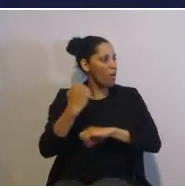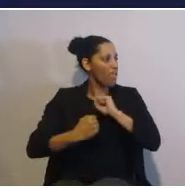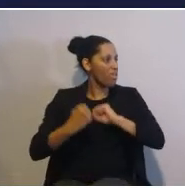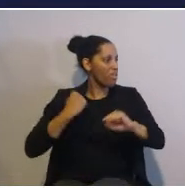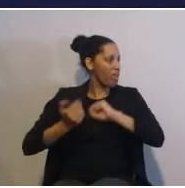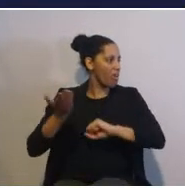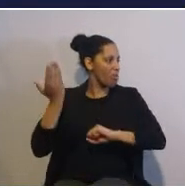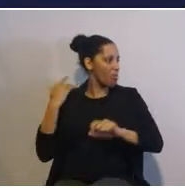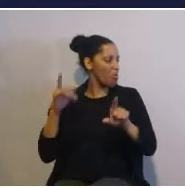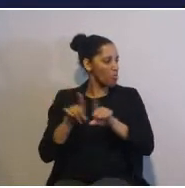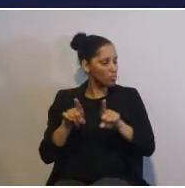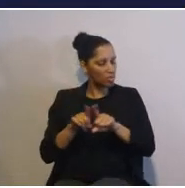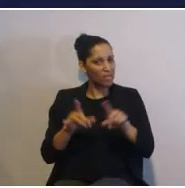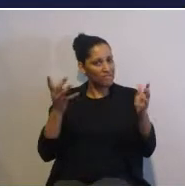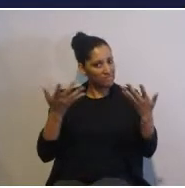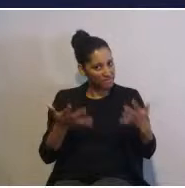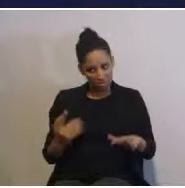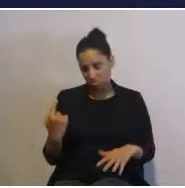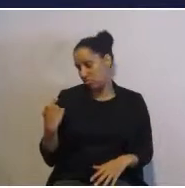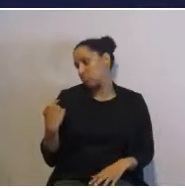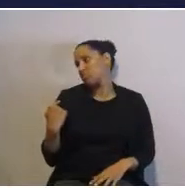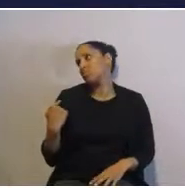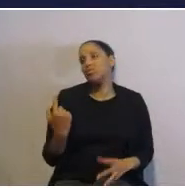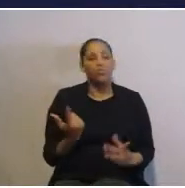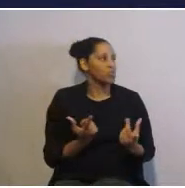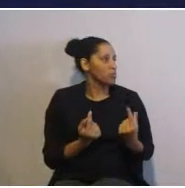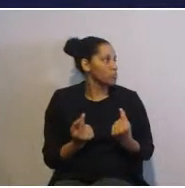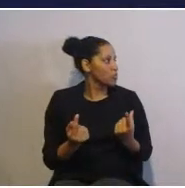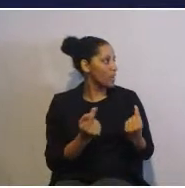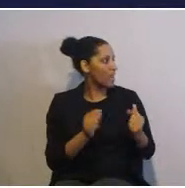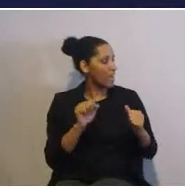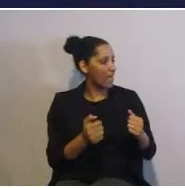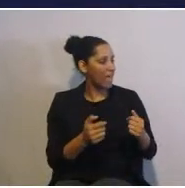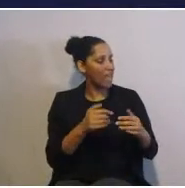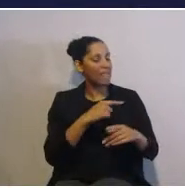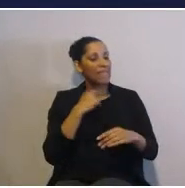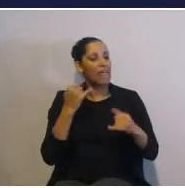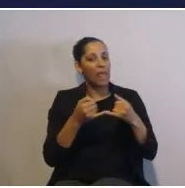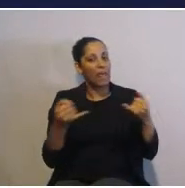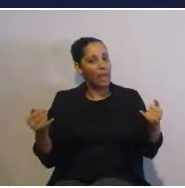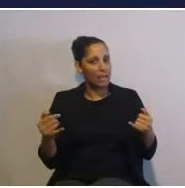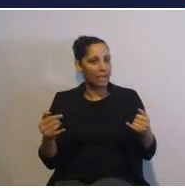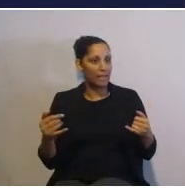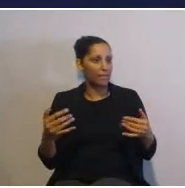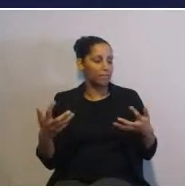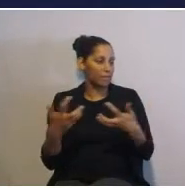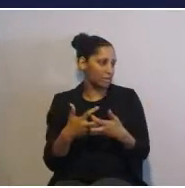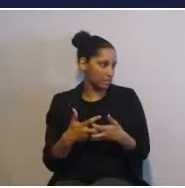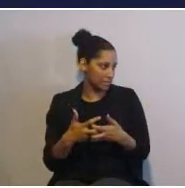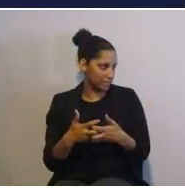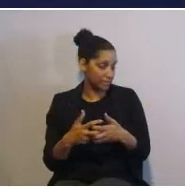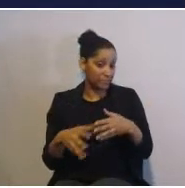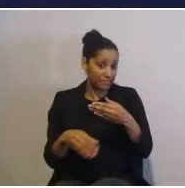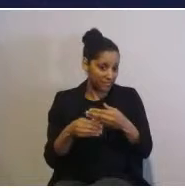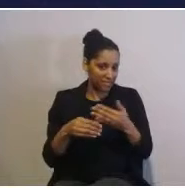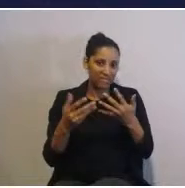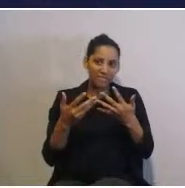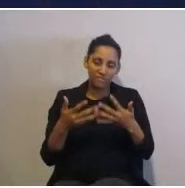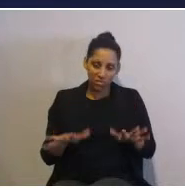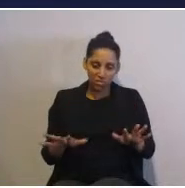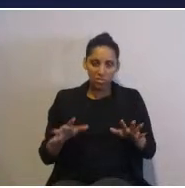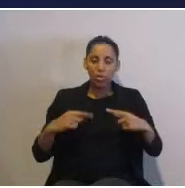this was done earlier to be able to meet the particular deadlines. And then in addition to that, we have